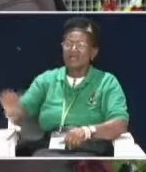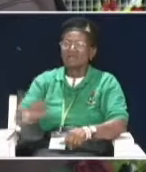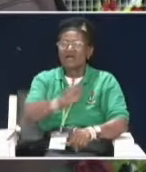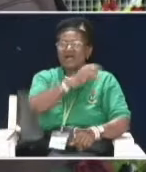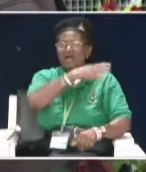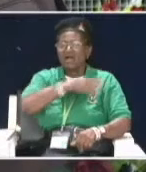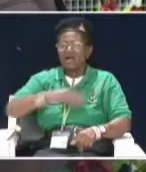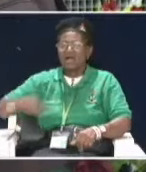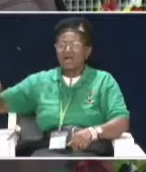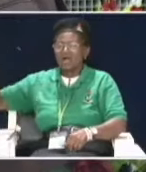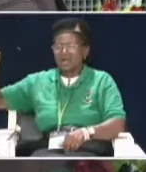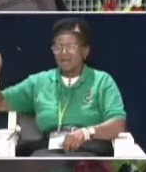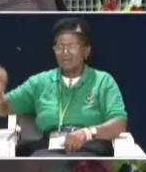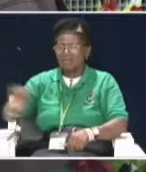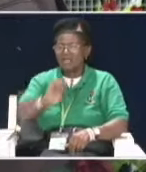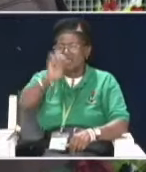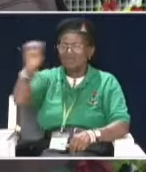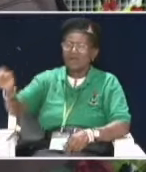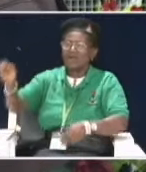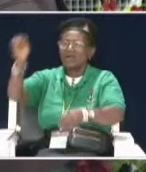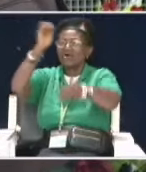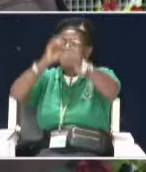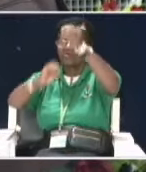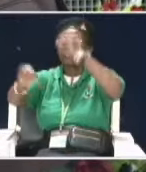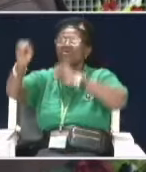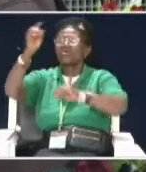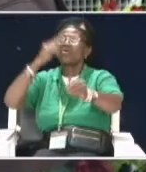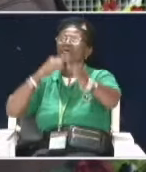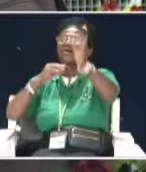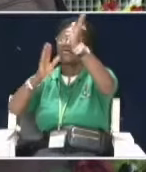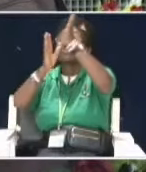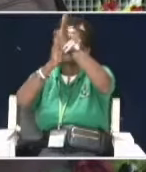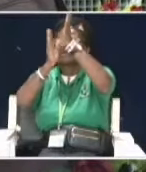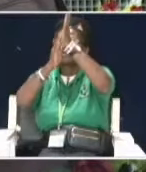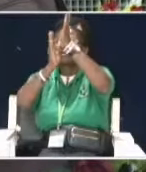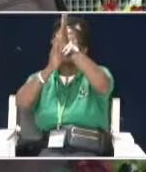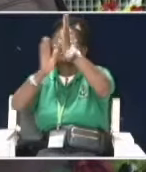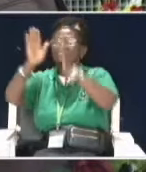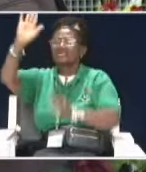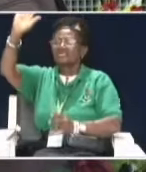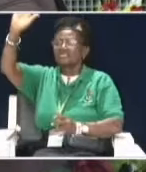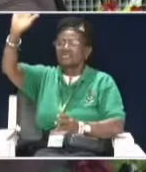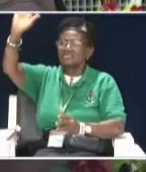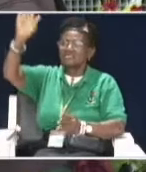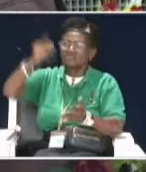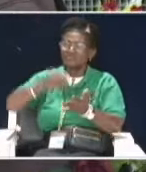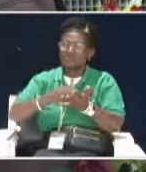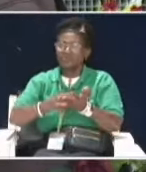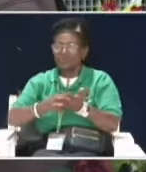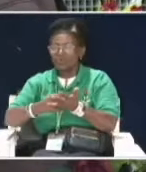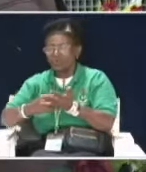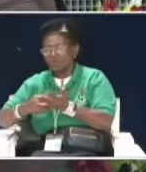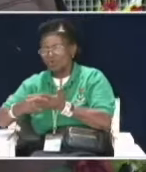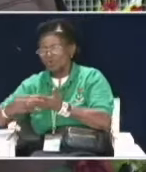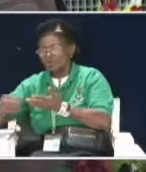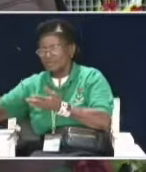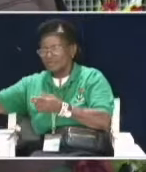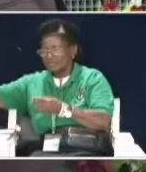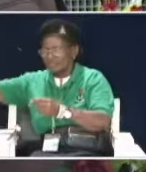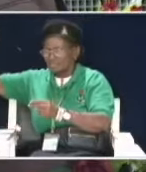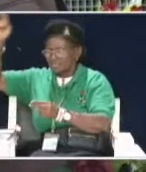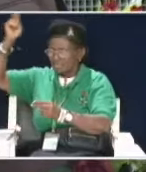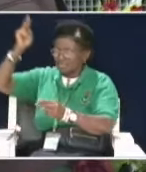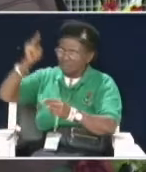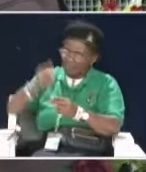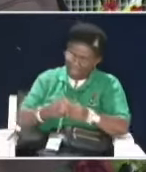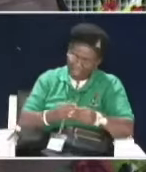forever and ever. Oh, praise His holy